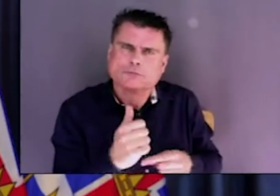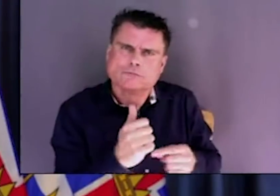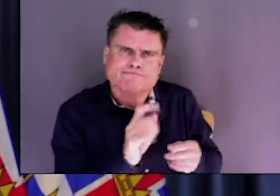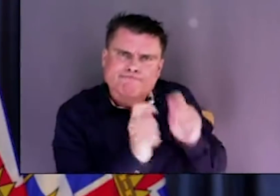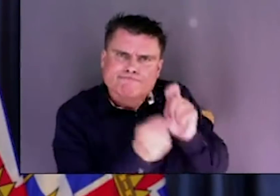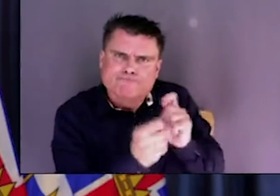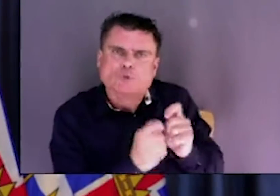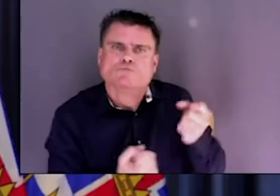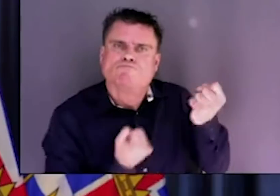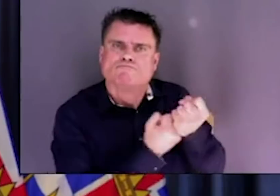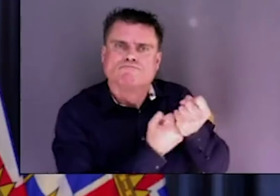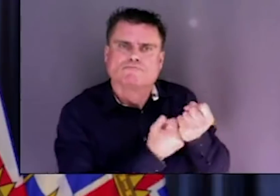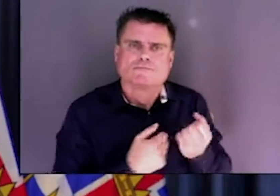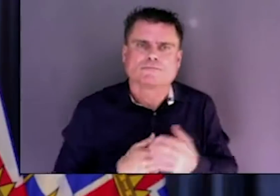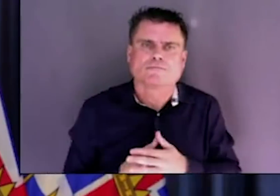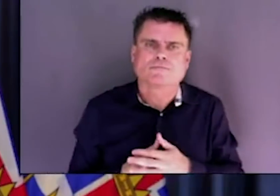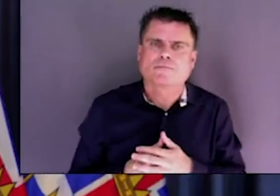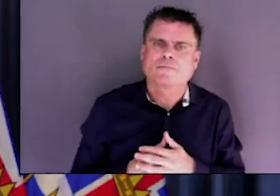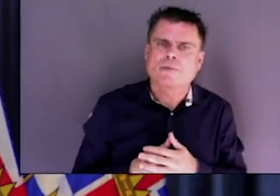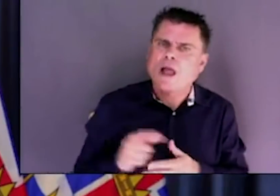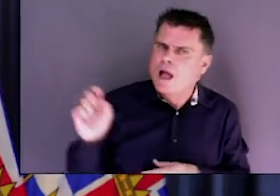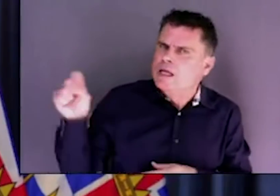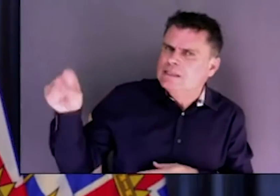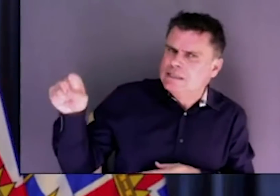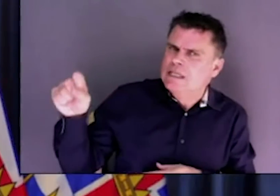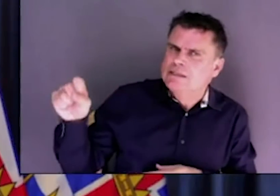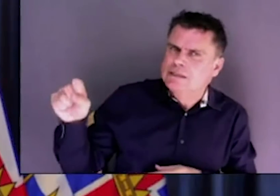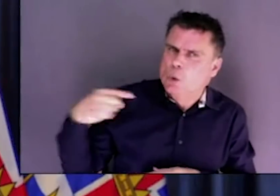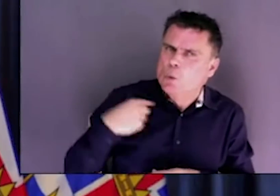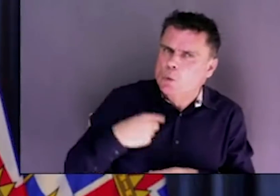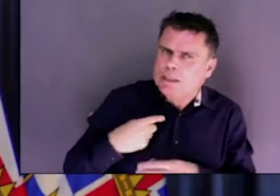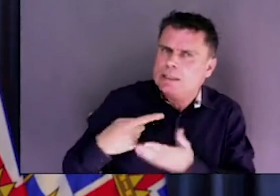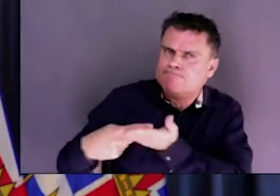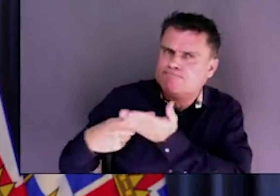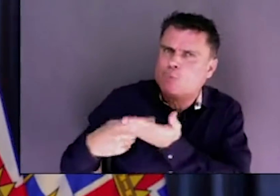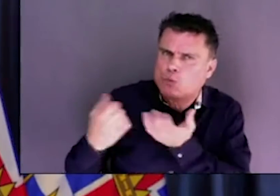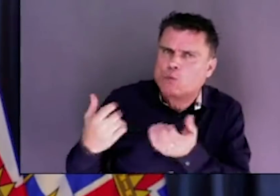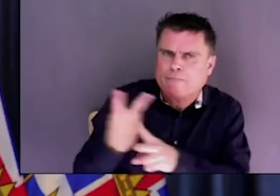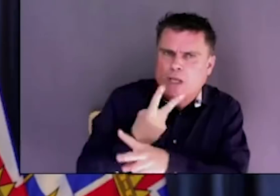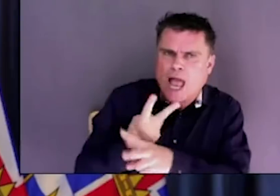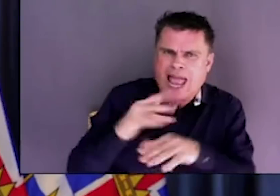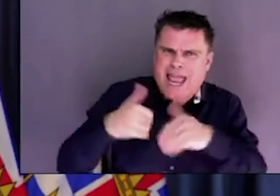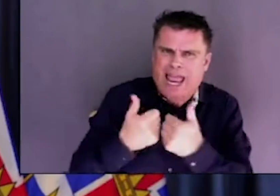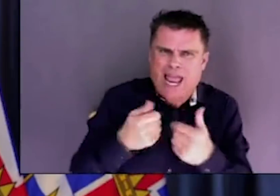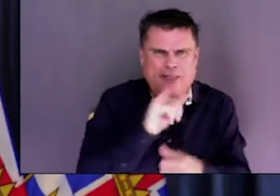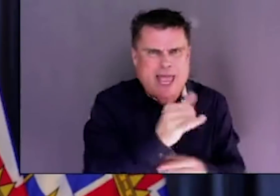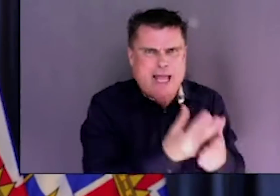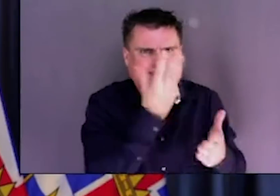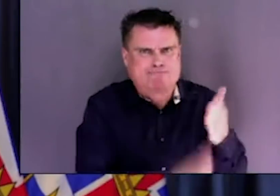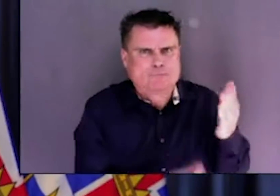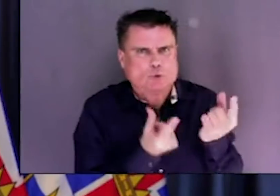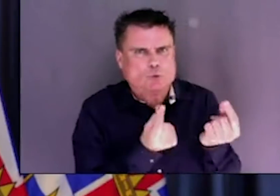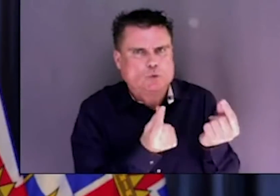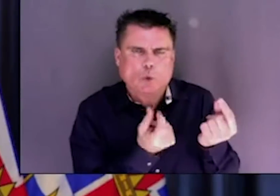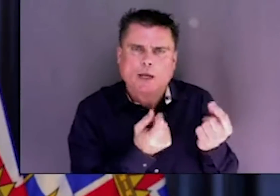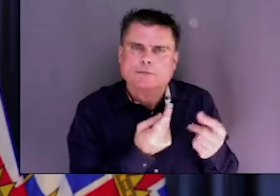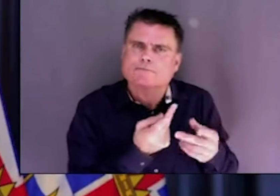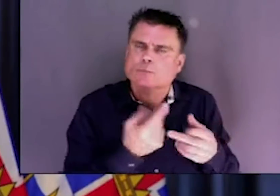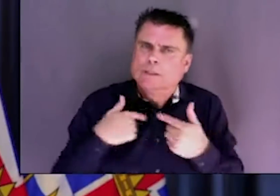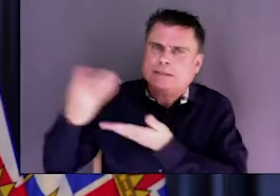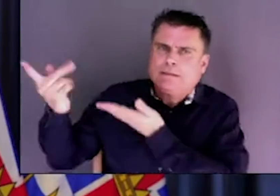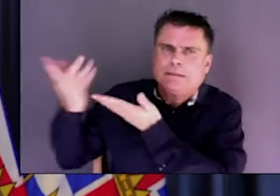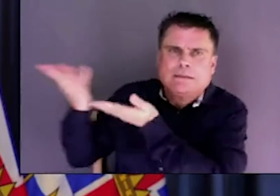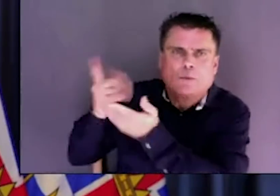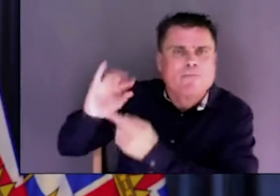were putting in place or encouraging them to put in place a national program. I want to see the evidence, the data that demonstrates that there